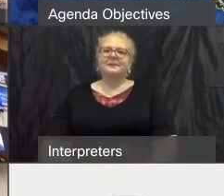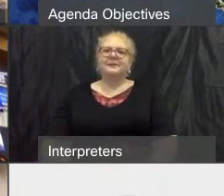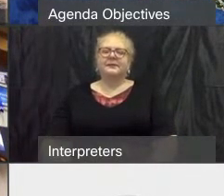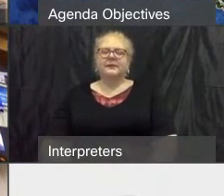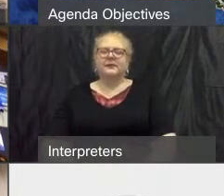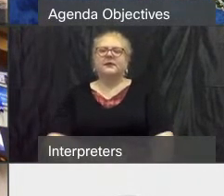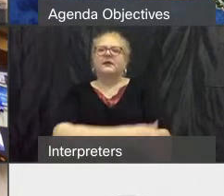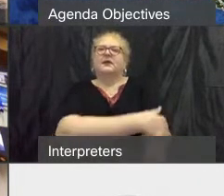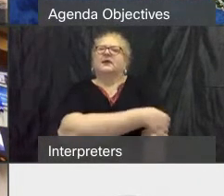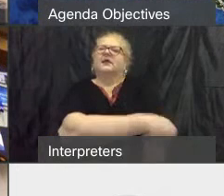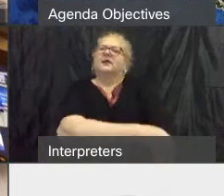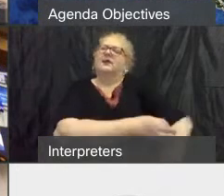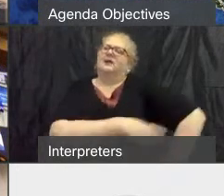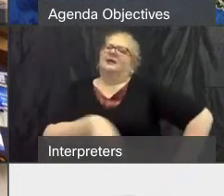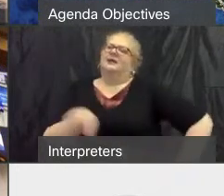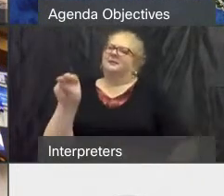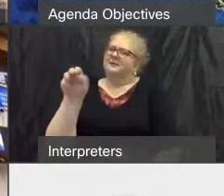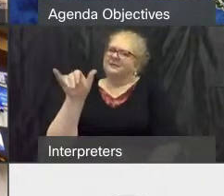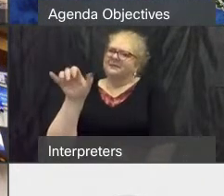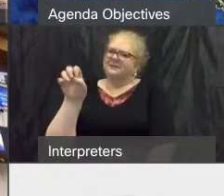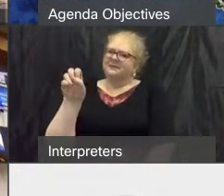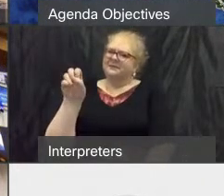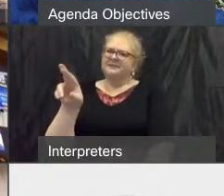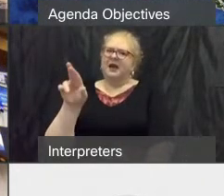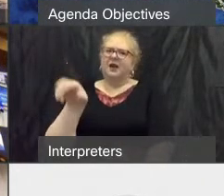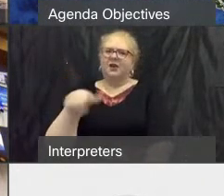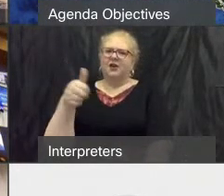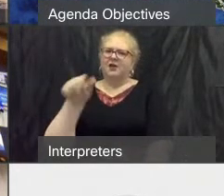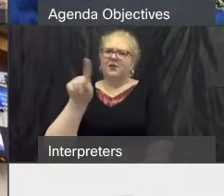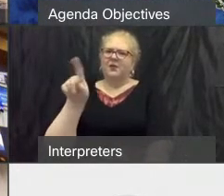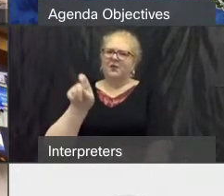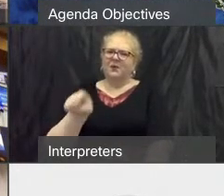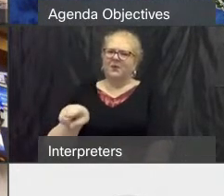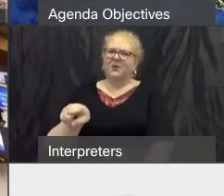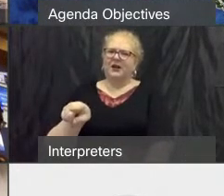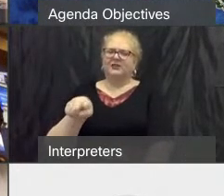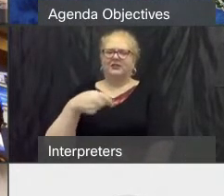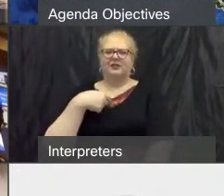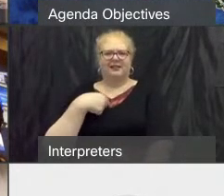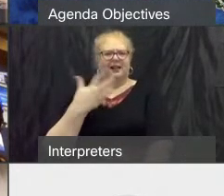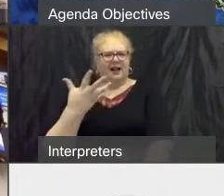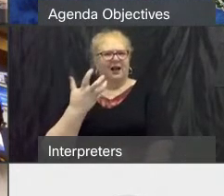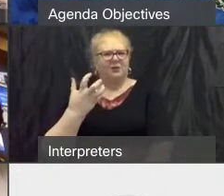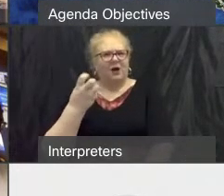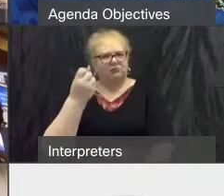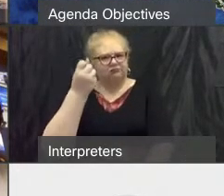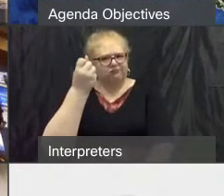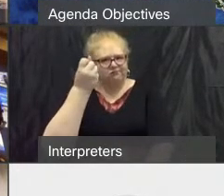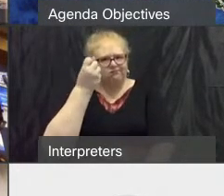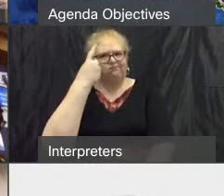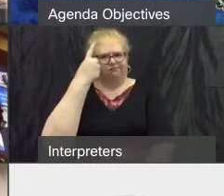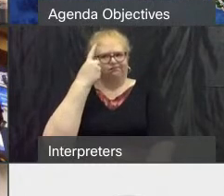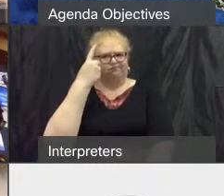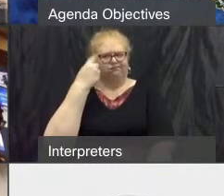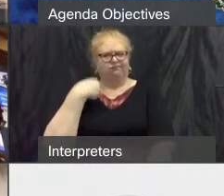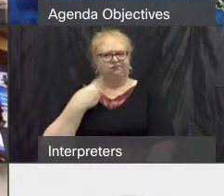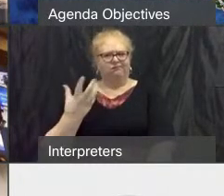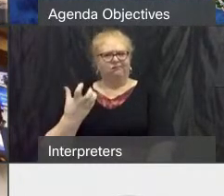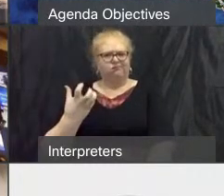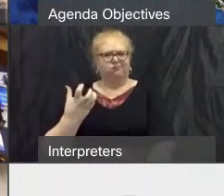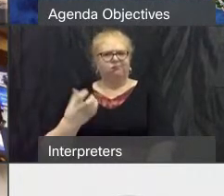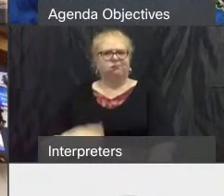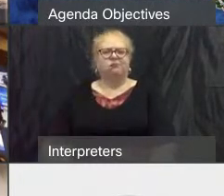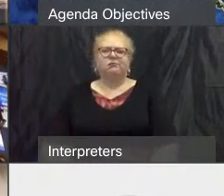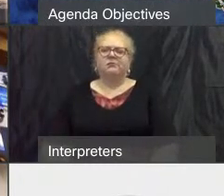okay here? Another question I have, make sure I understand. When we have